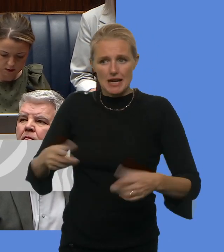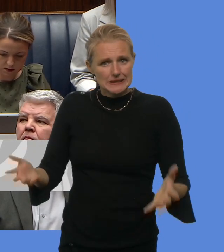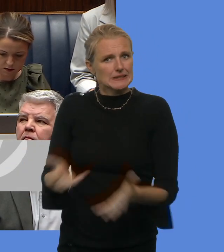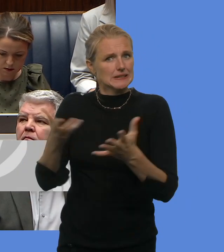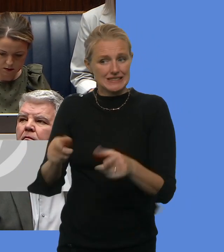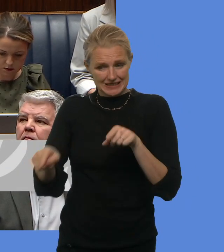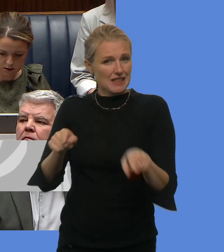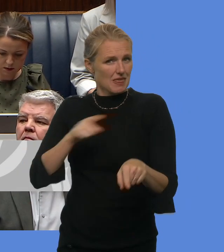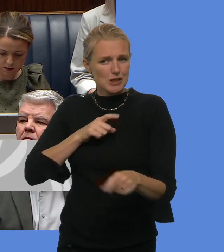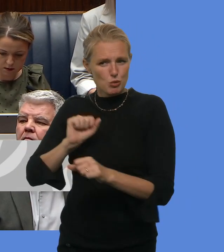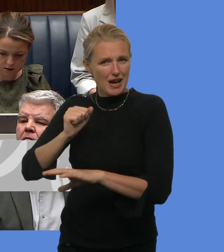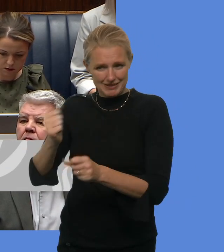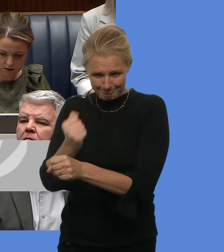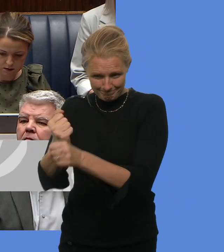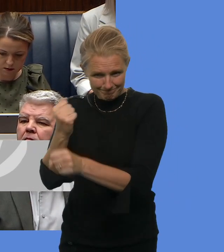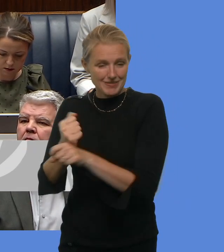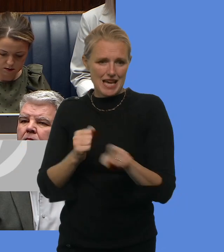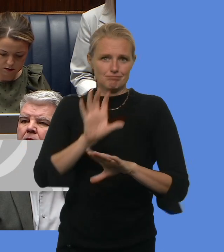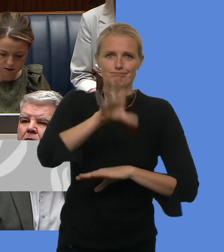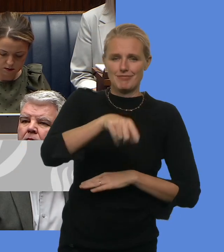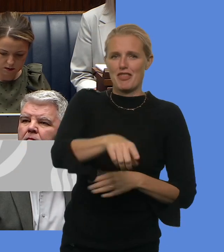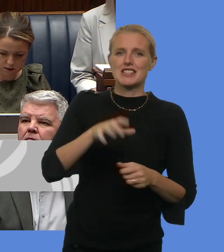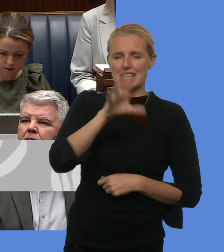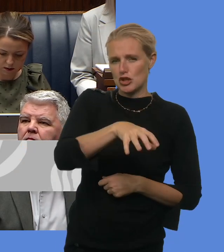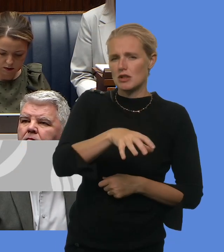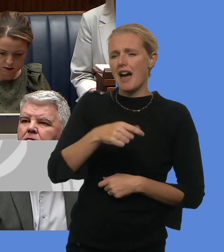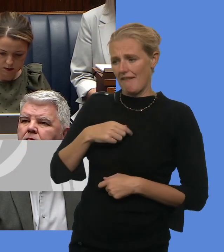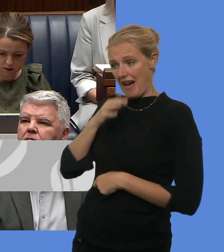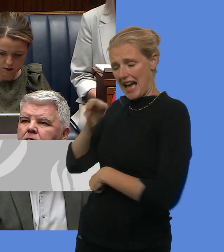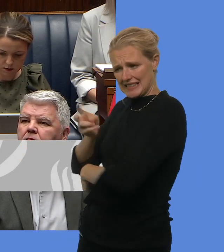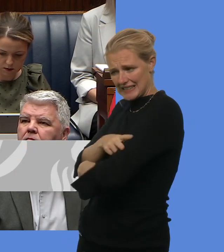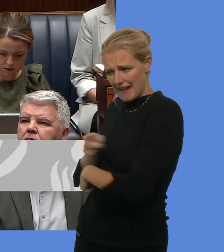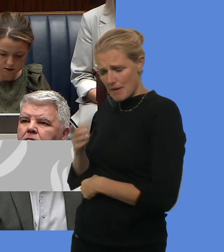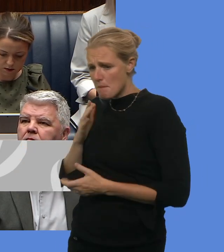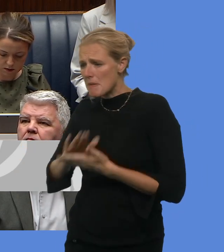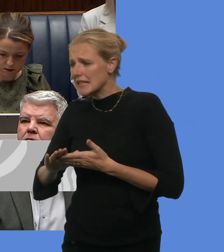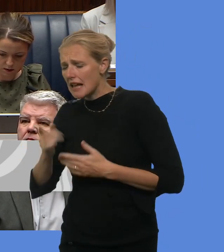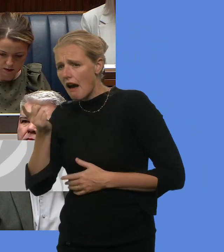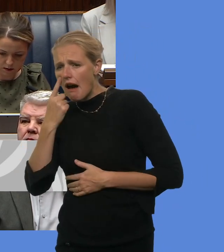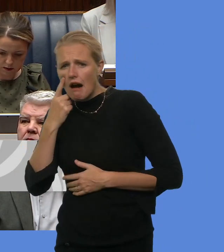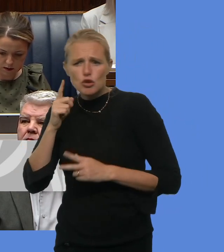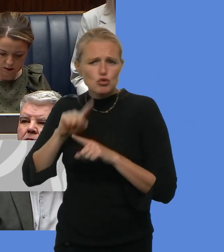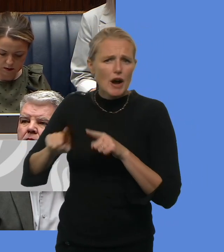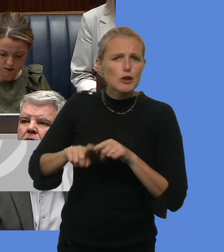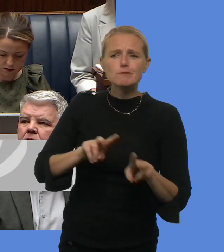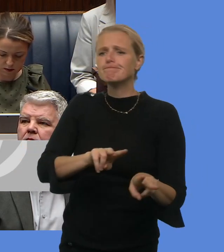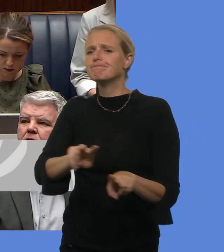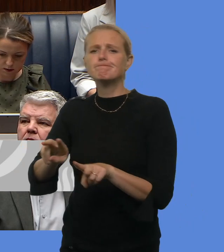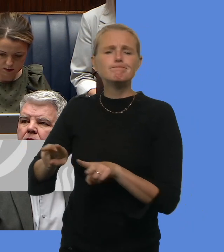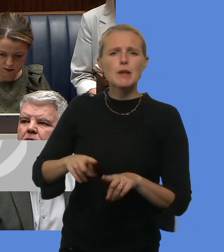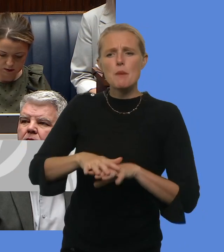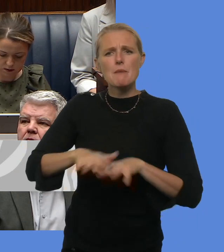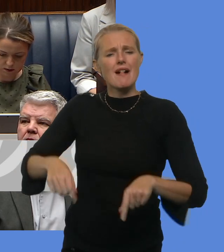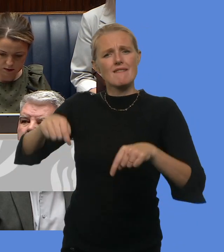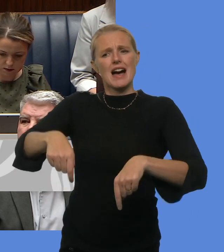have asked my officials to monitor the Belfast situation closely to see if there is interim measures we can take while the work